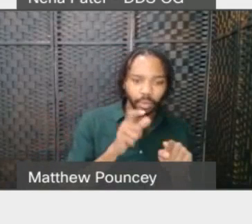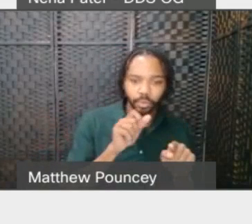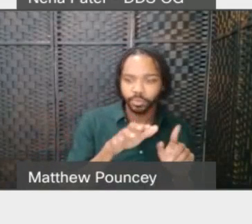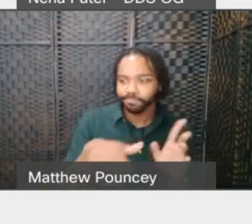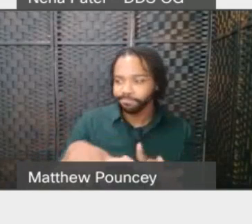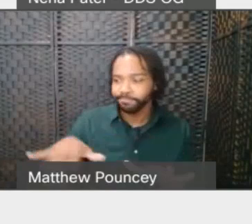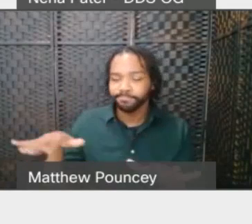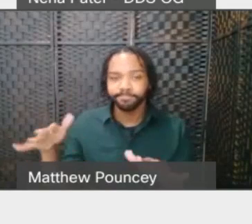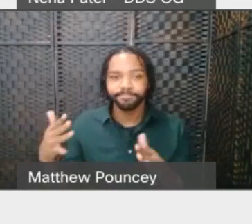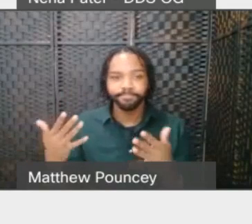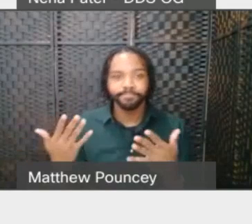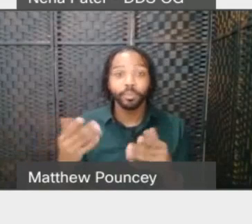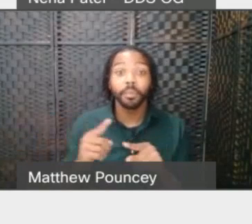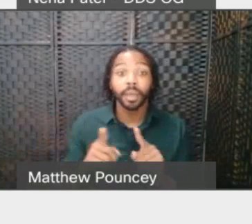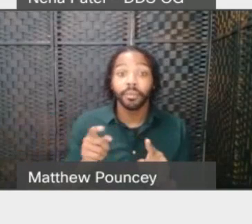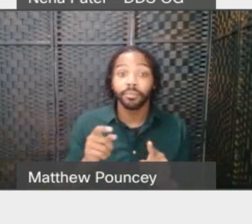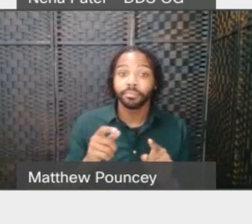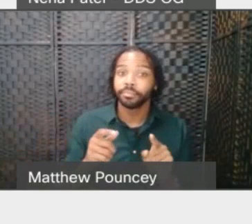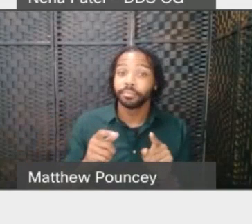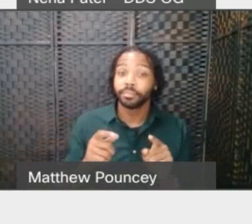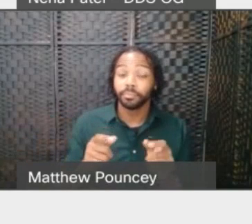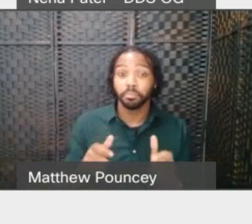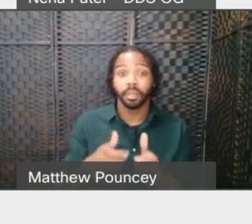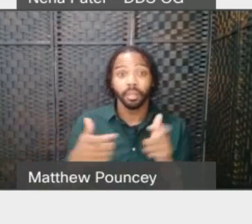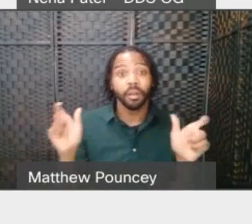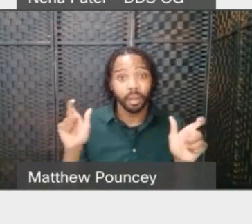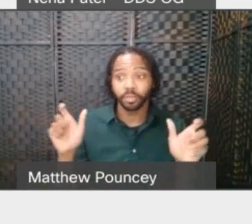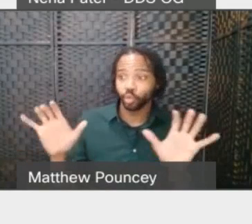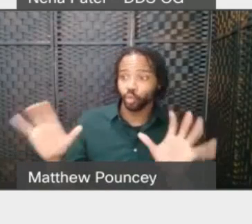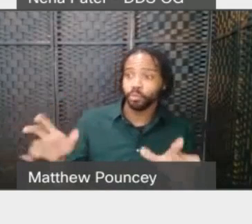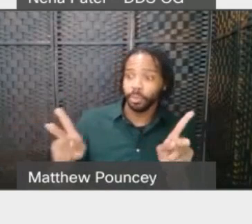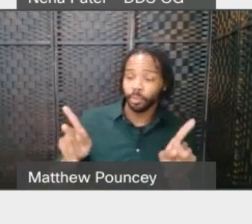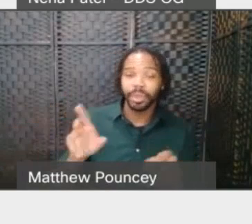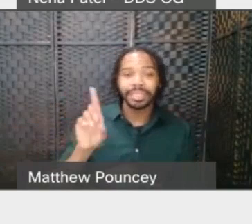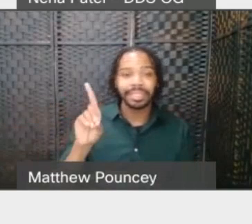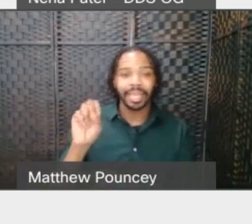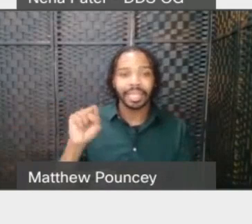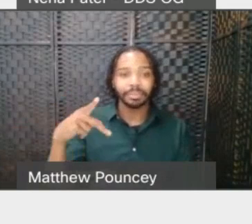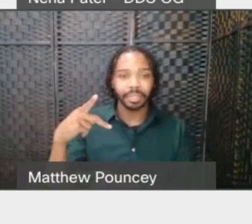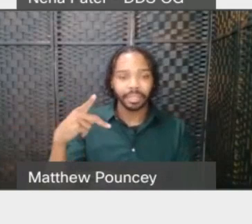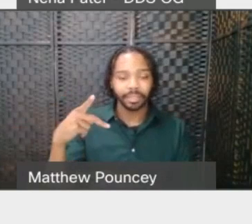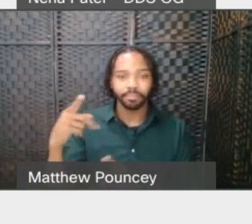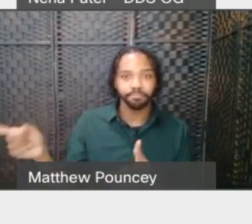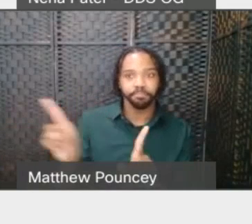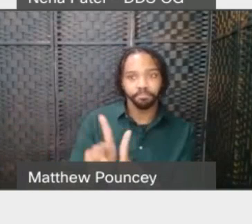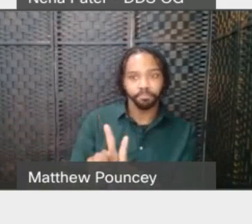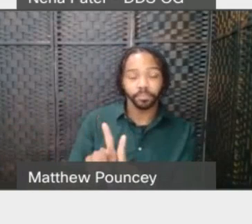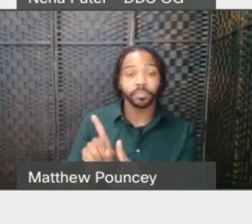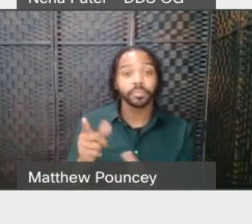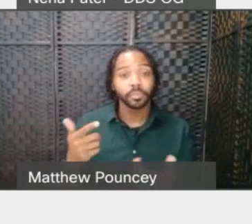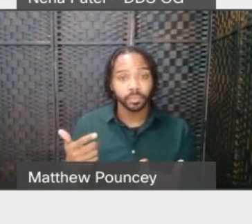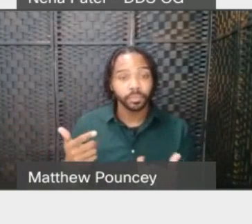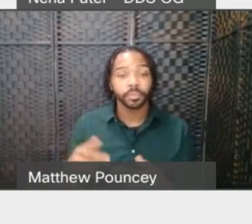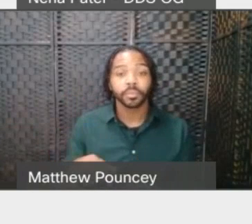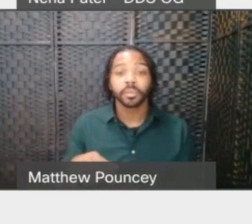But, for our biggest pool of people, it applies to DSPs, that to meet the qualifications, the